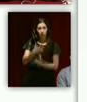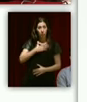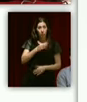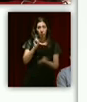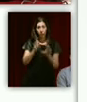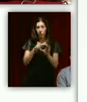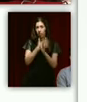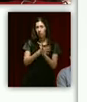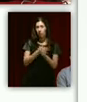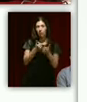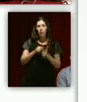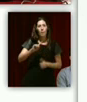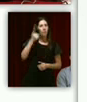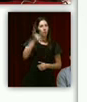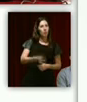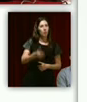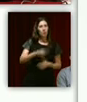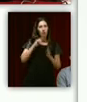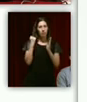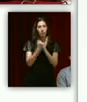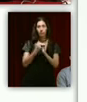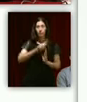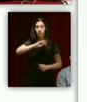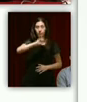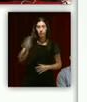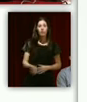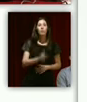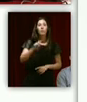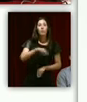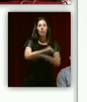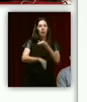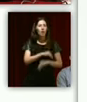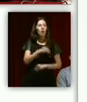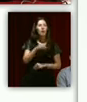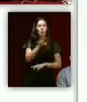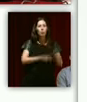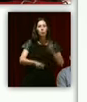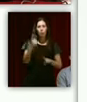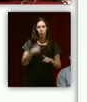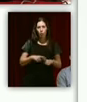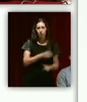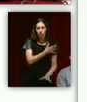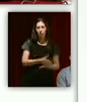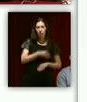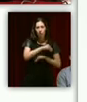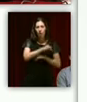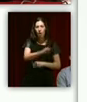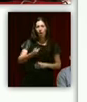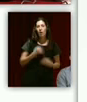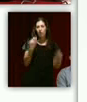interface to these people to play with these video consoles.